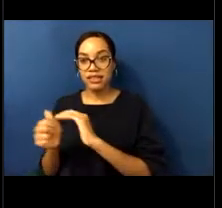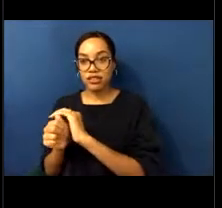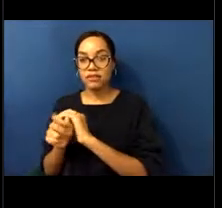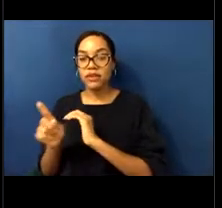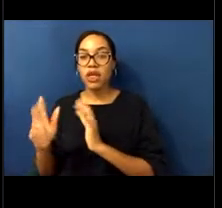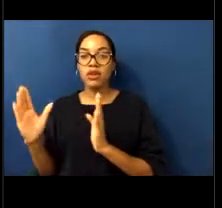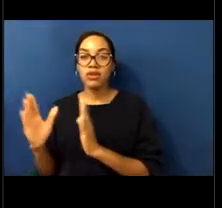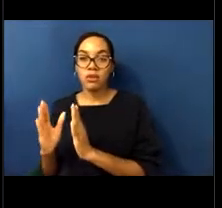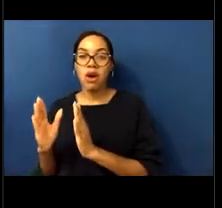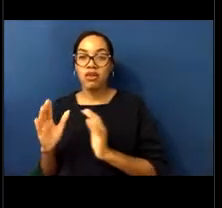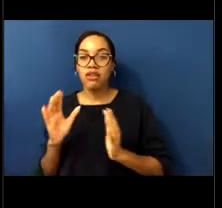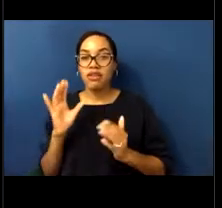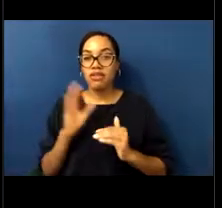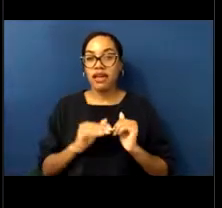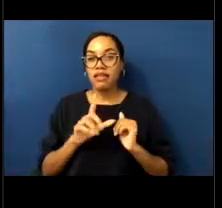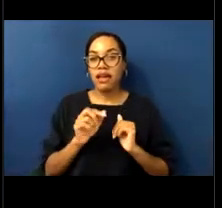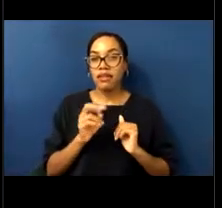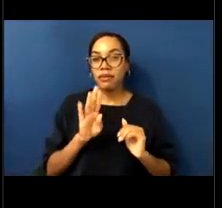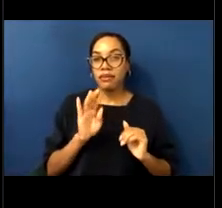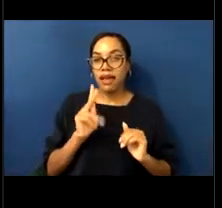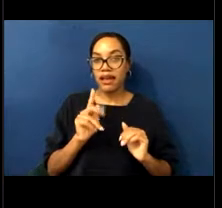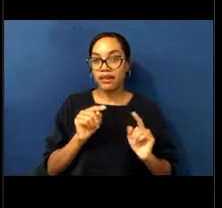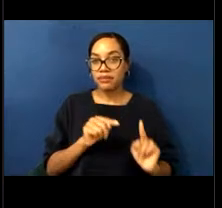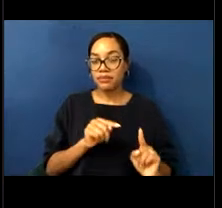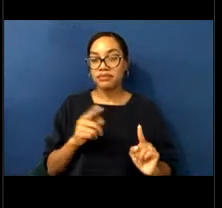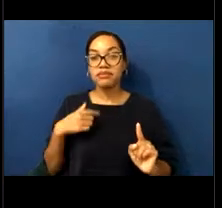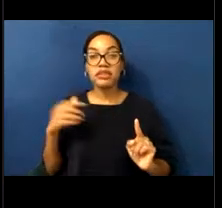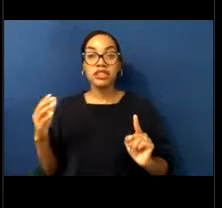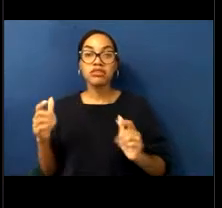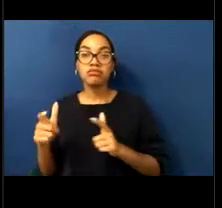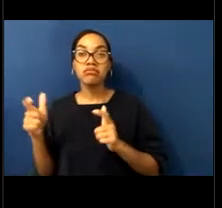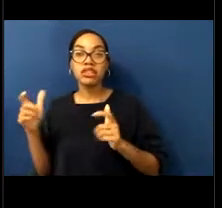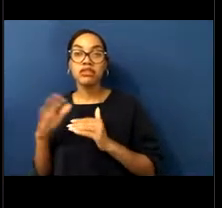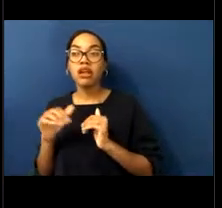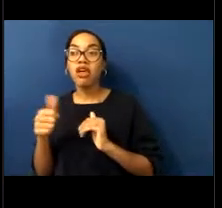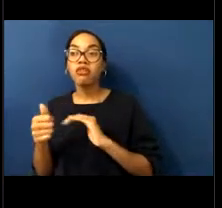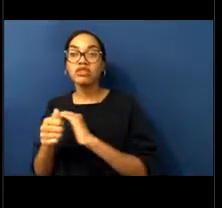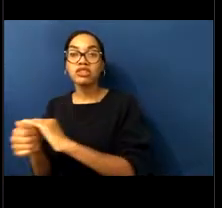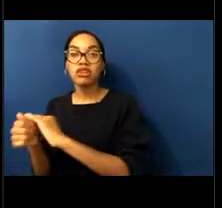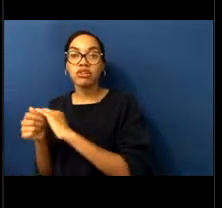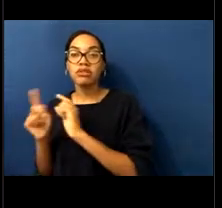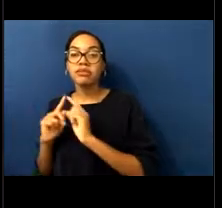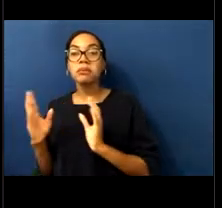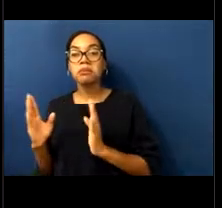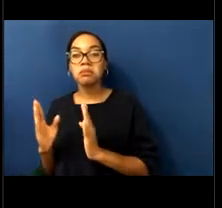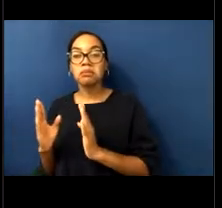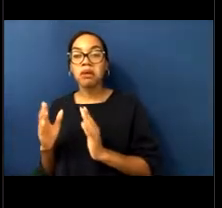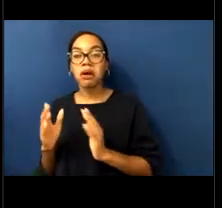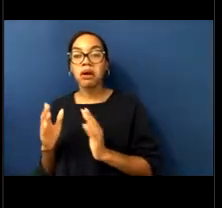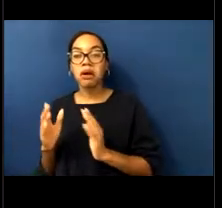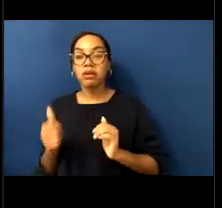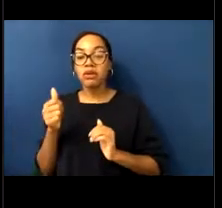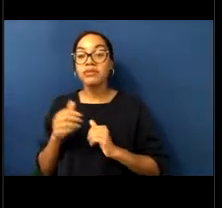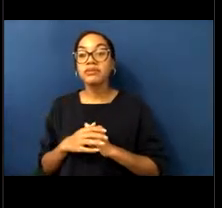leatherback turtles, still relatively big for a sea turtle, bigger than other sea turtles. They have a wider variety of food that they eat.